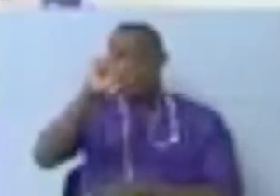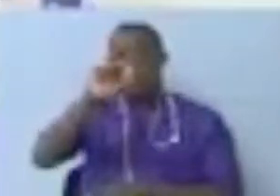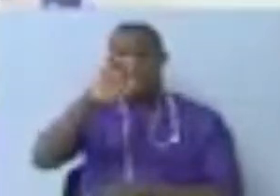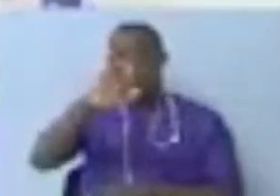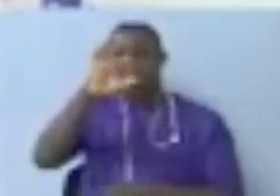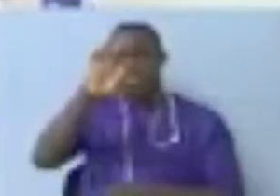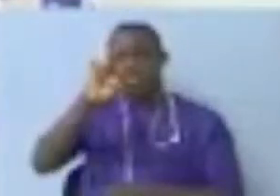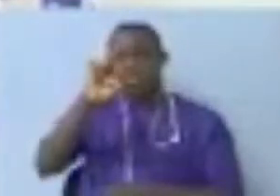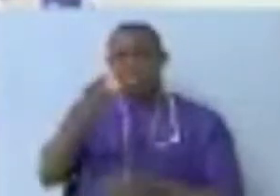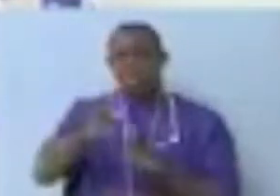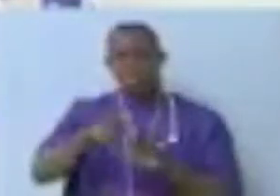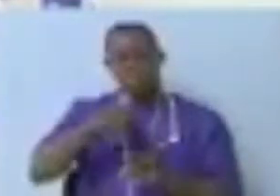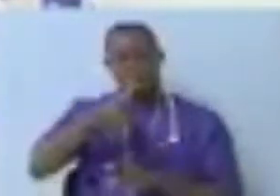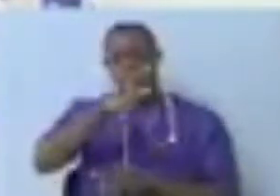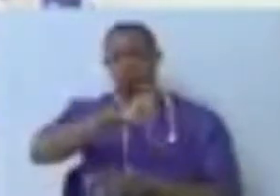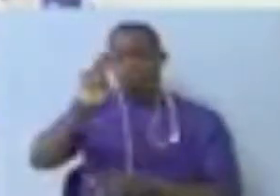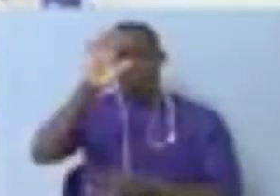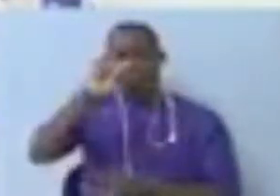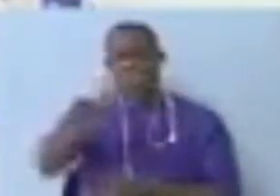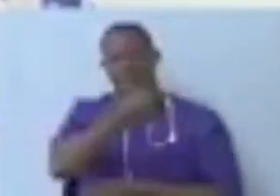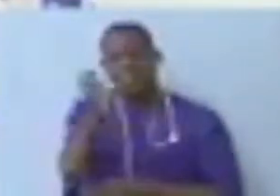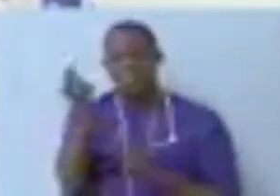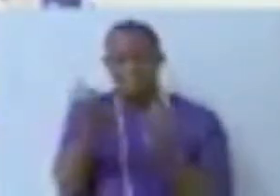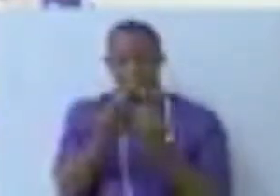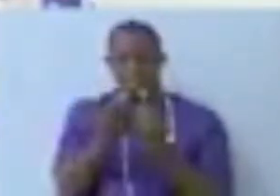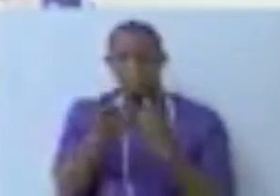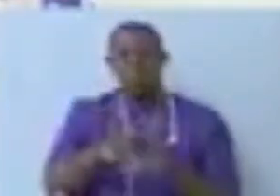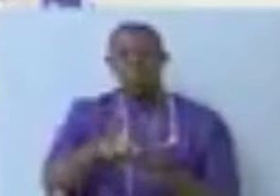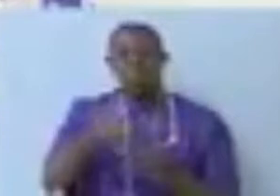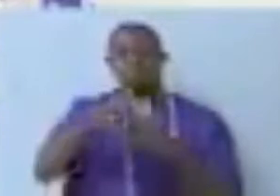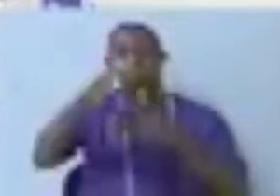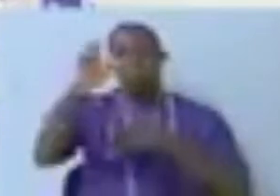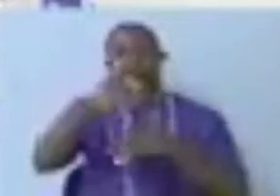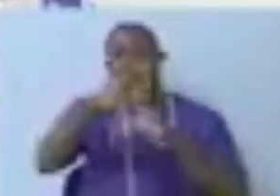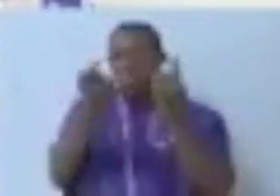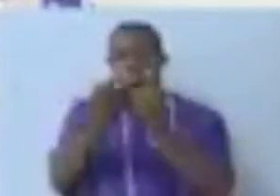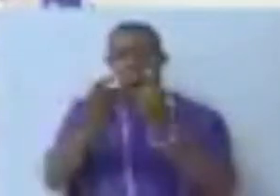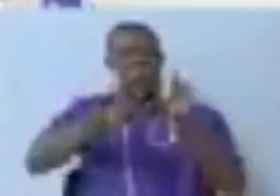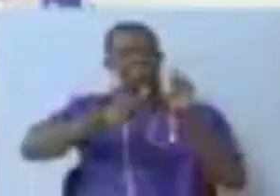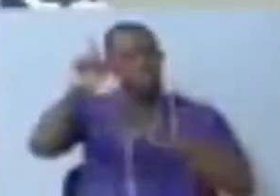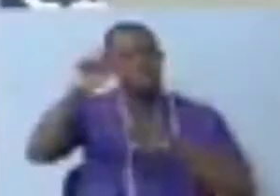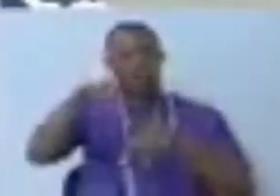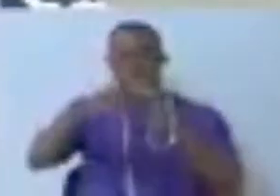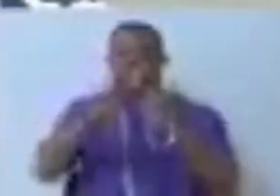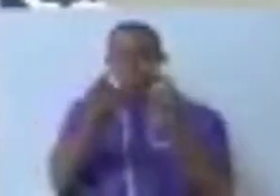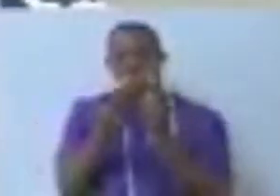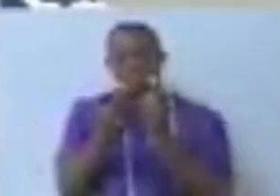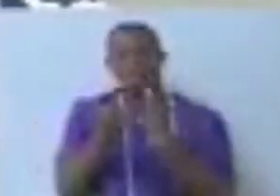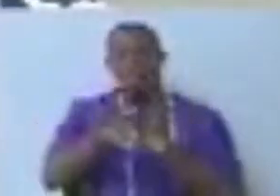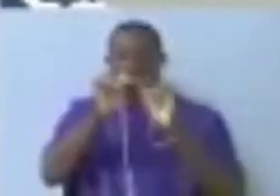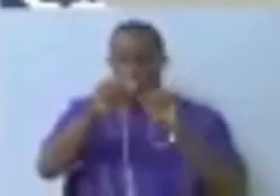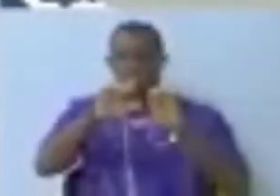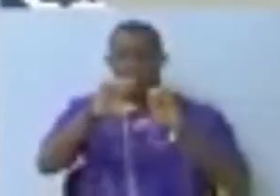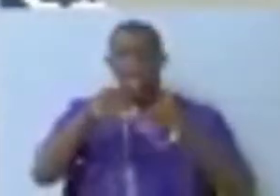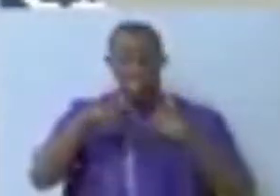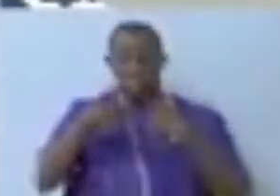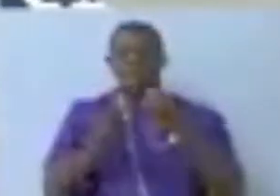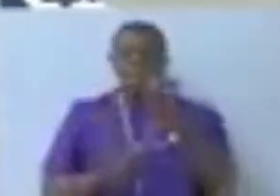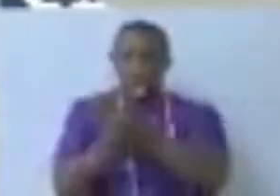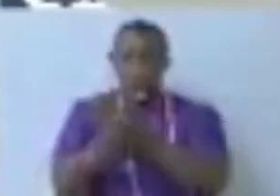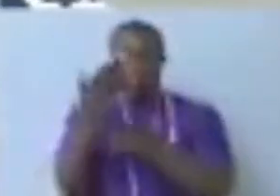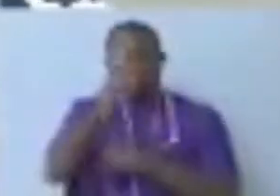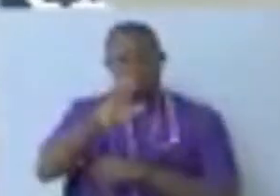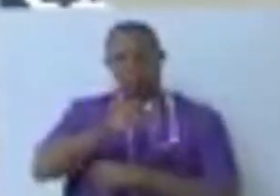than that. All right, thank you very much. It's all right. You are most welcome. Okay, thank you. I can accept some insults from my senior. I would